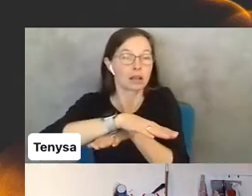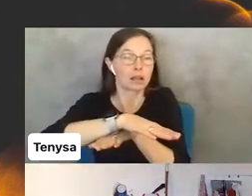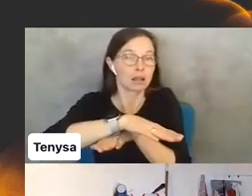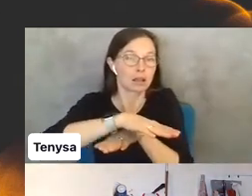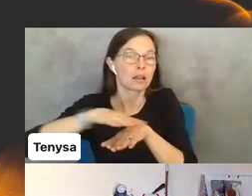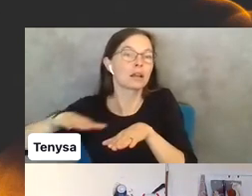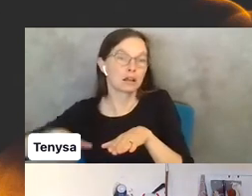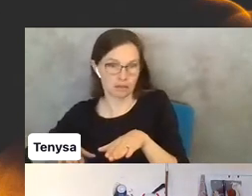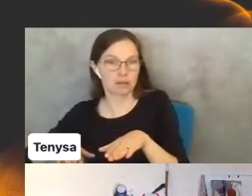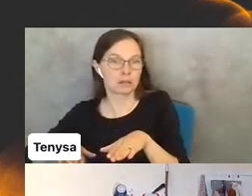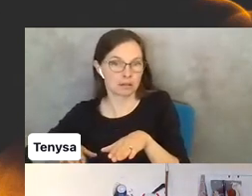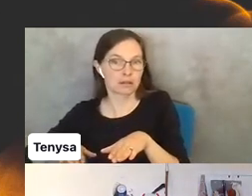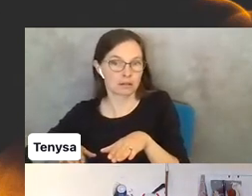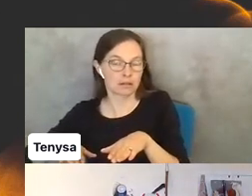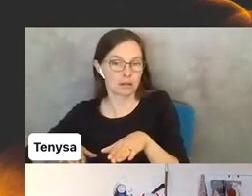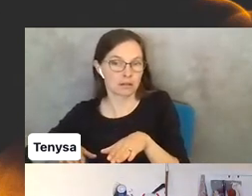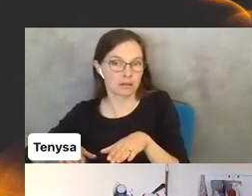back leg follows.